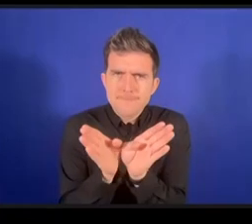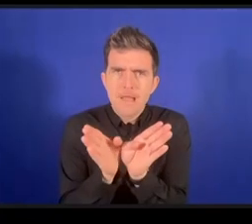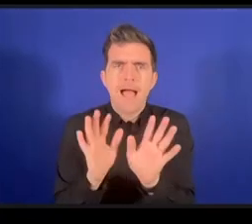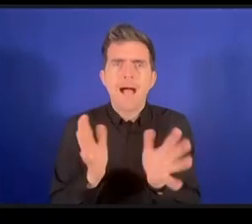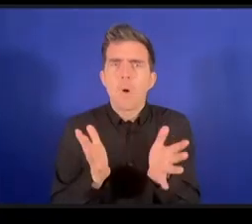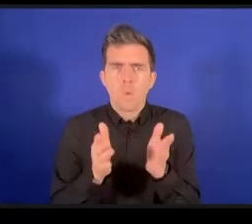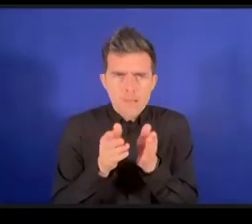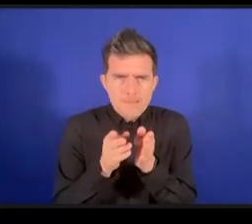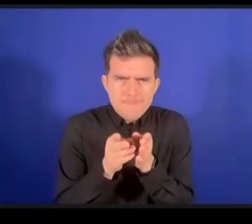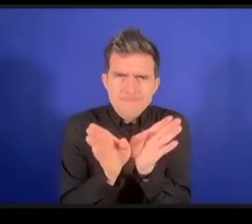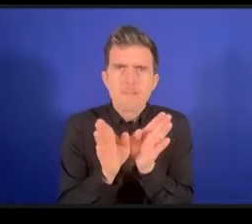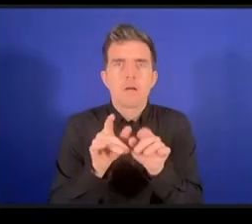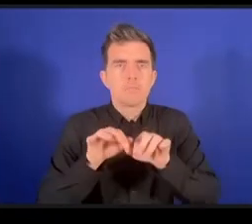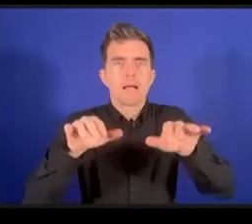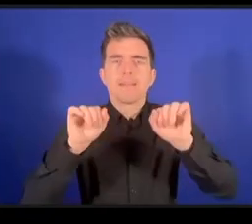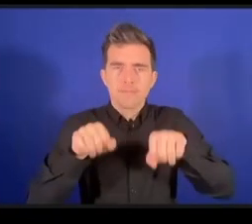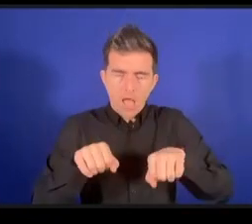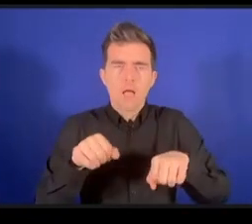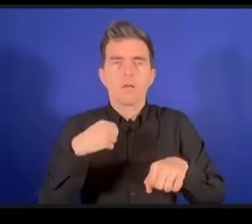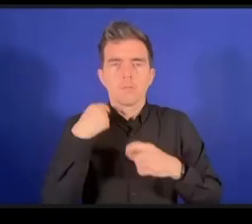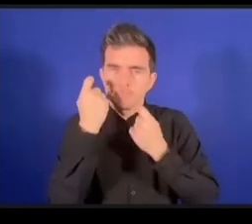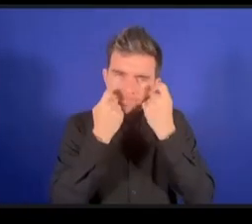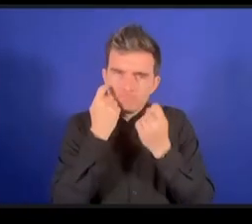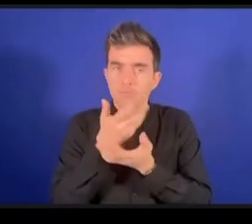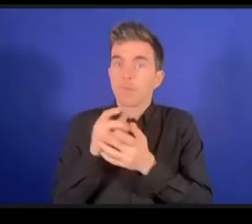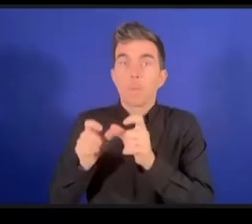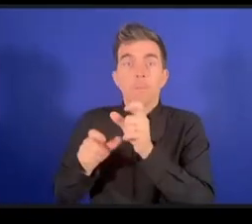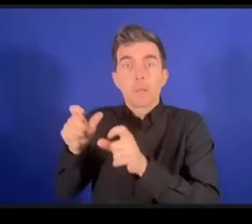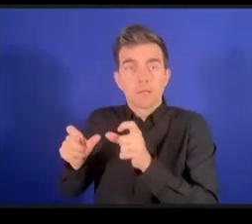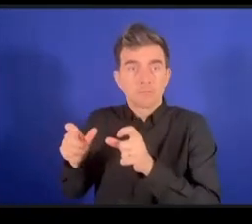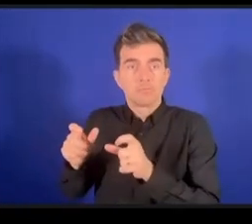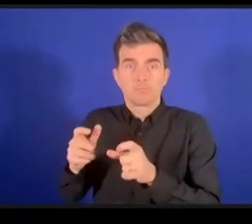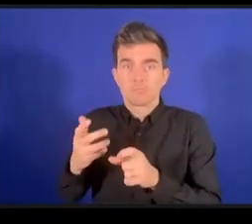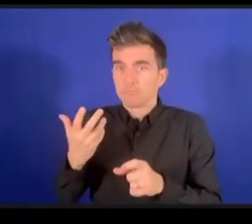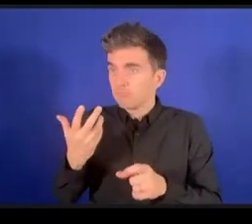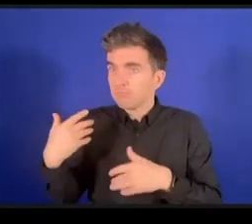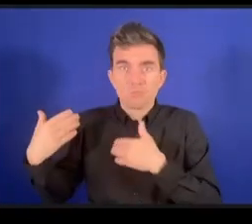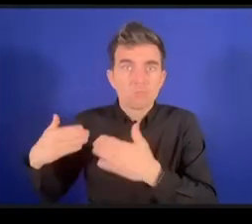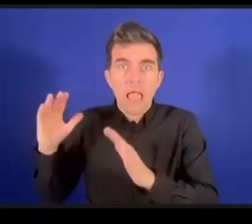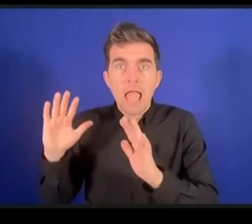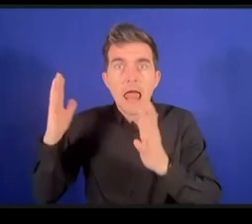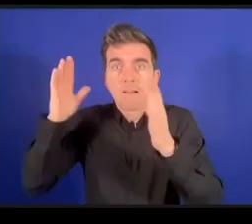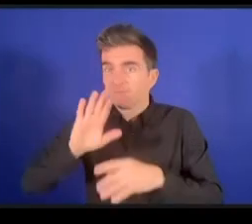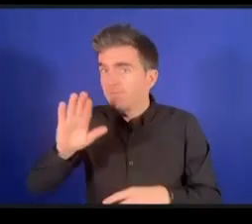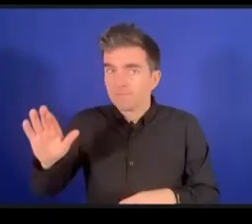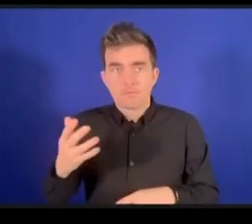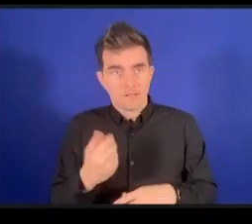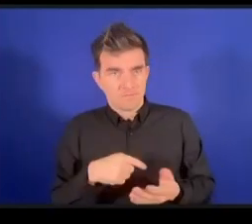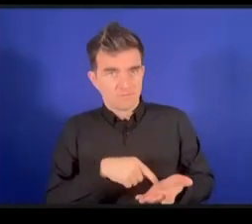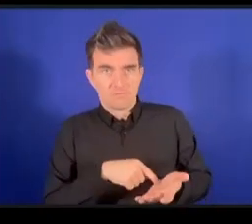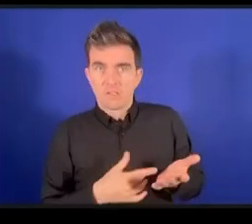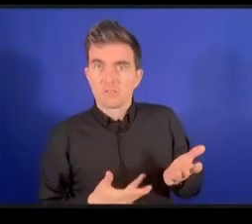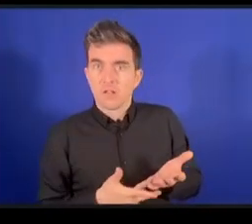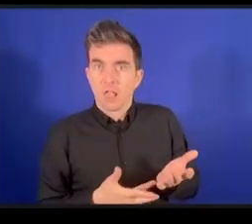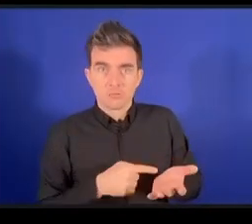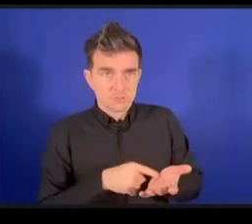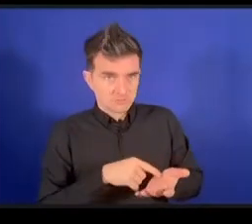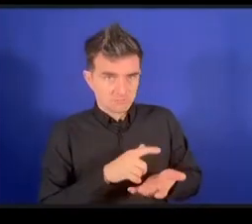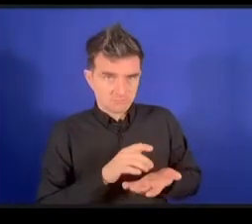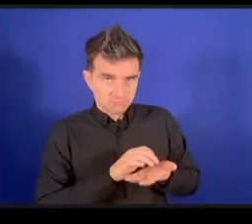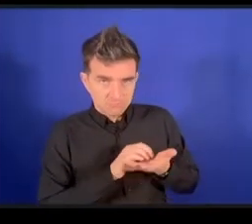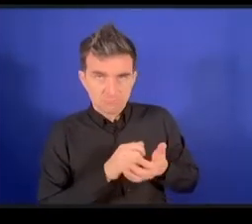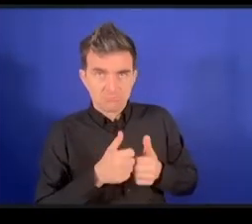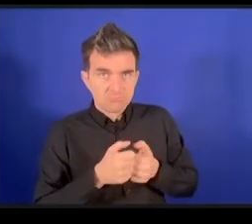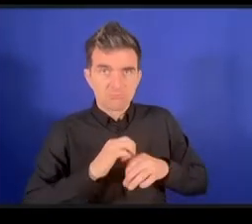of initiatives. Same is the case with the development side. Now there are technologies